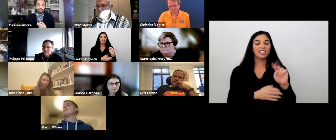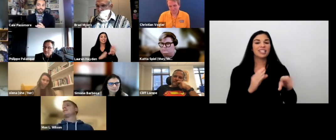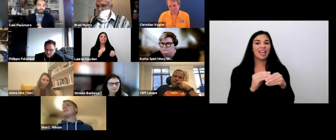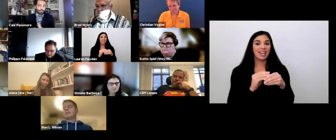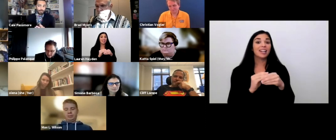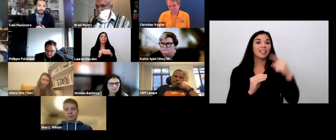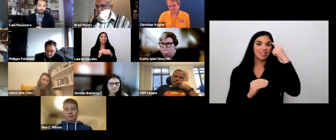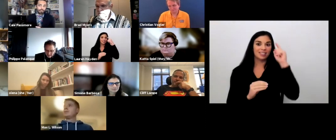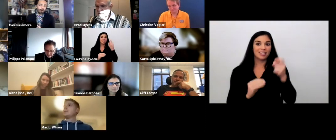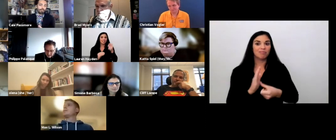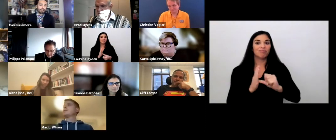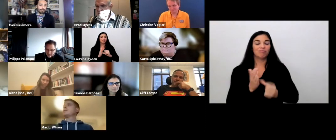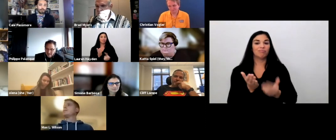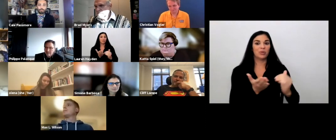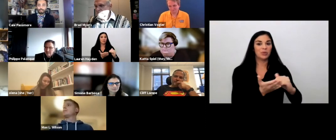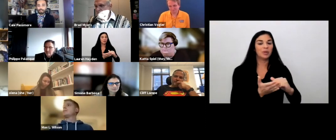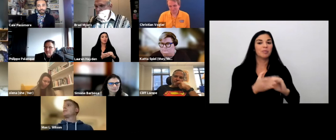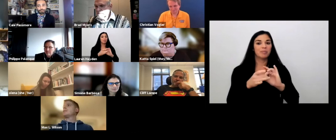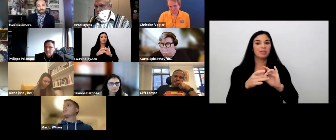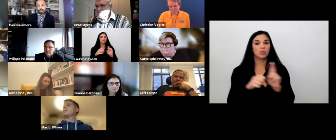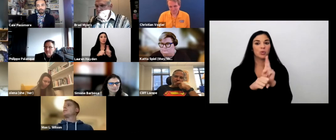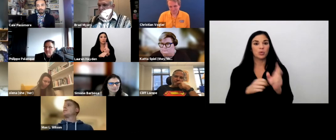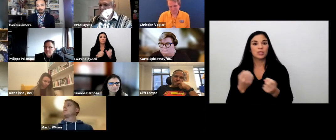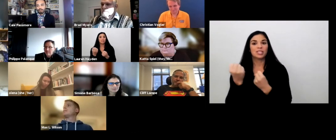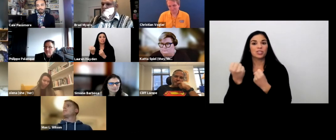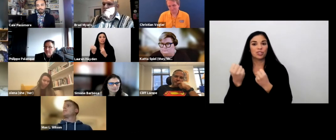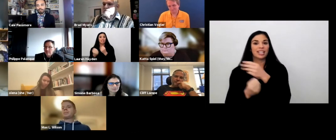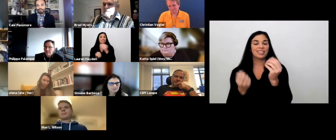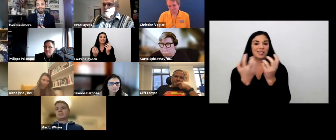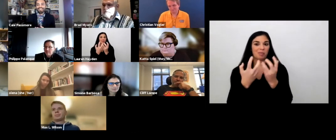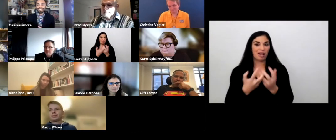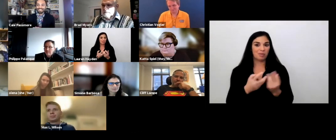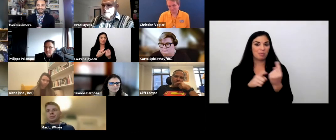play to the strengths of each medium and not mash them up willy-nilly.